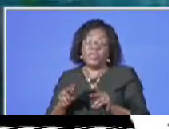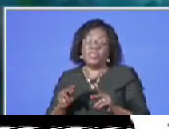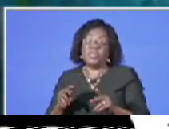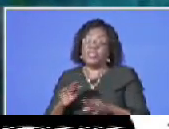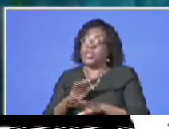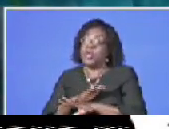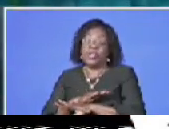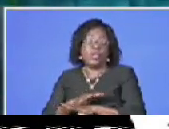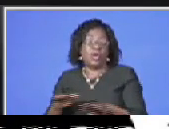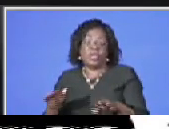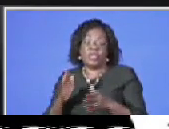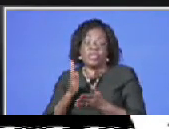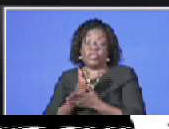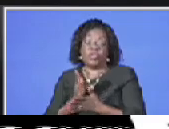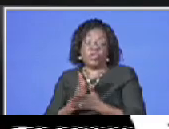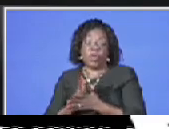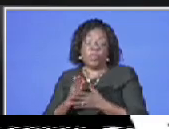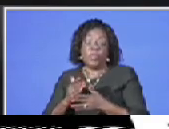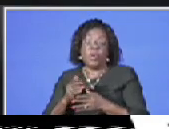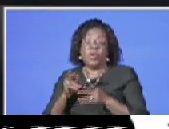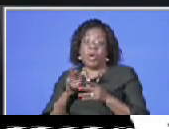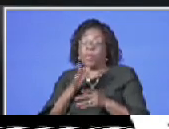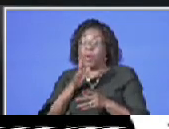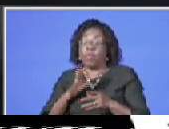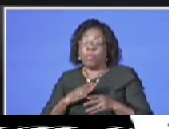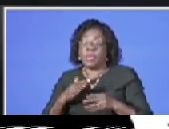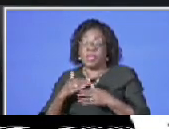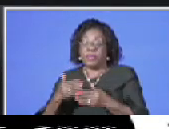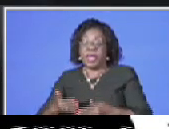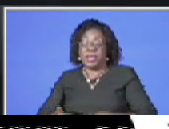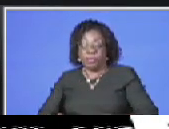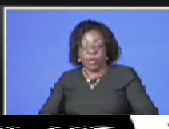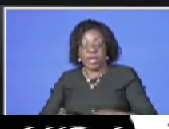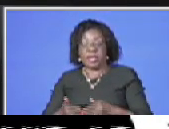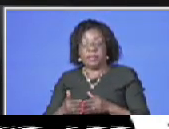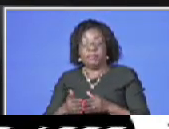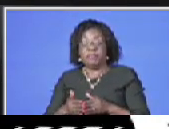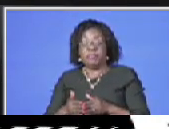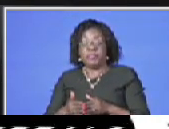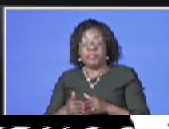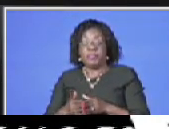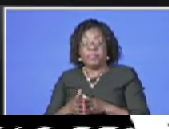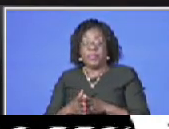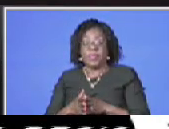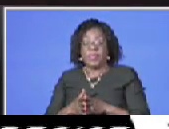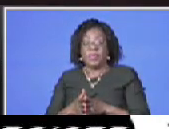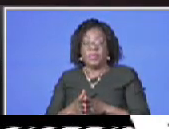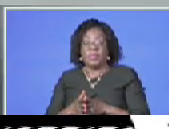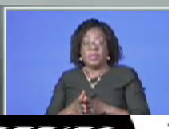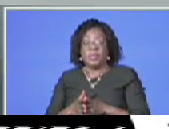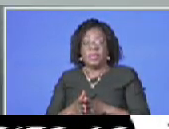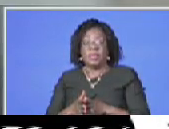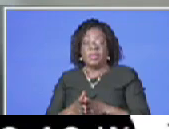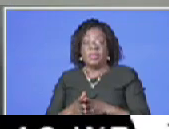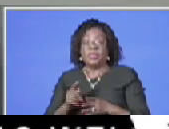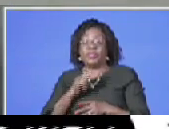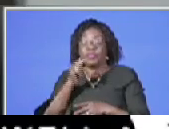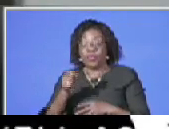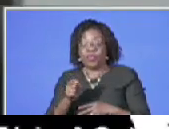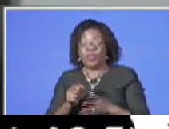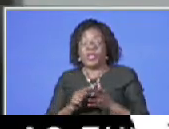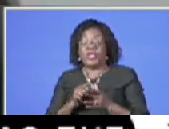nature are also significant factors, and they could actually lead to a decrease in chance of conception as well. The proof will be in the